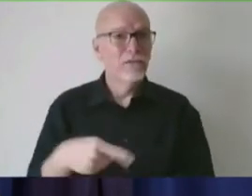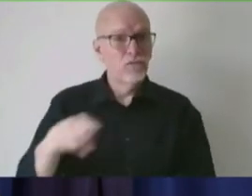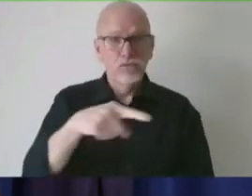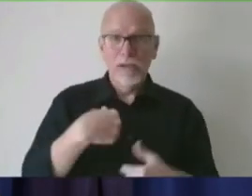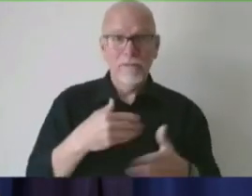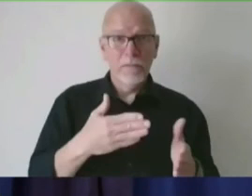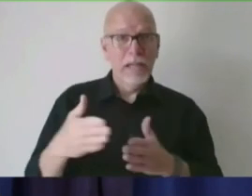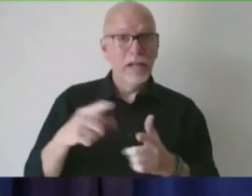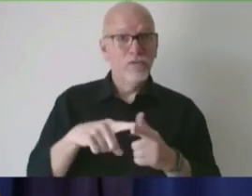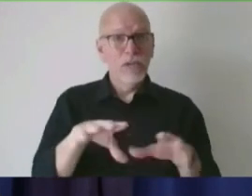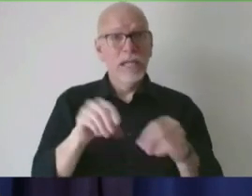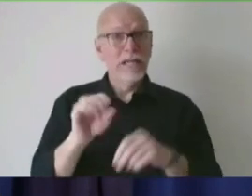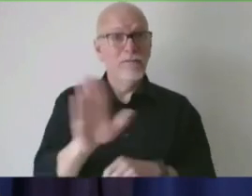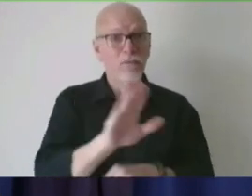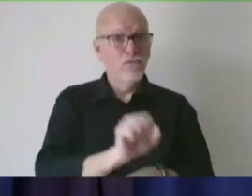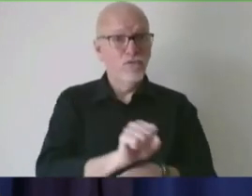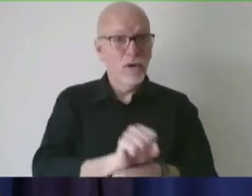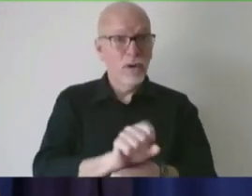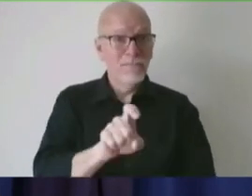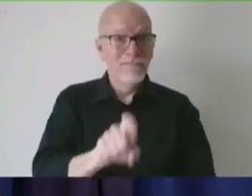leave your posts?